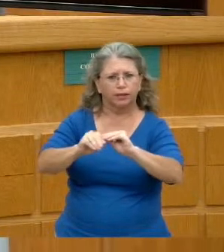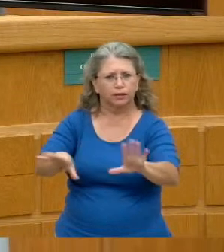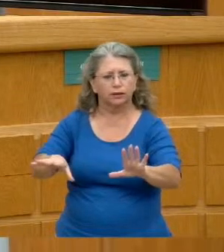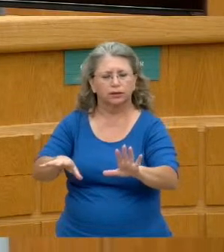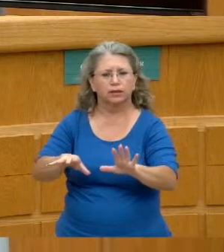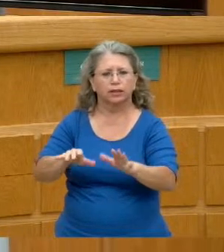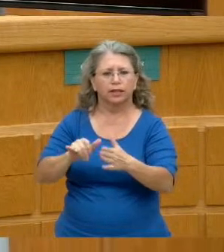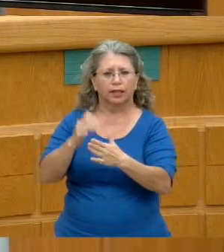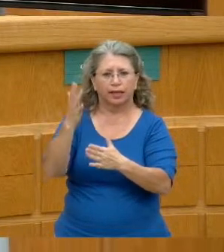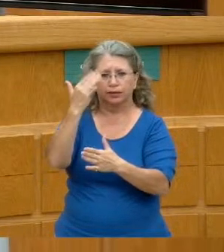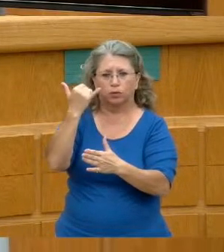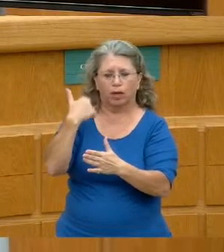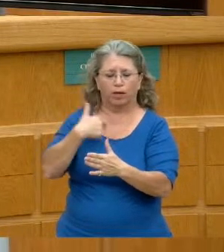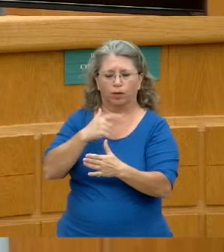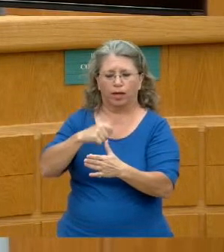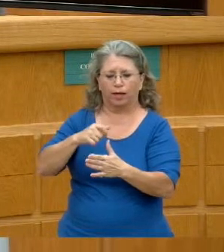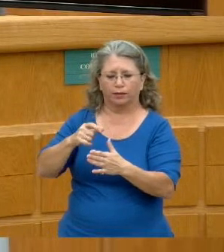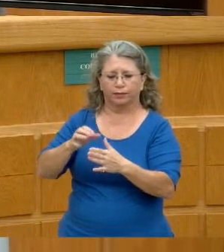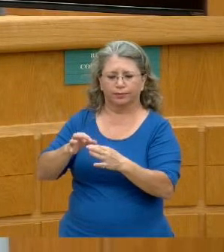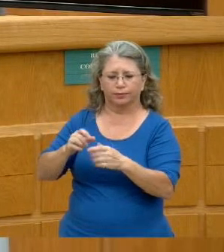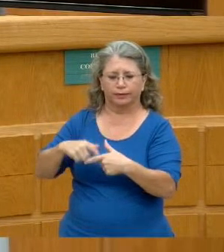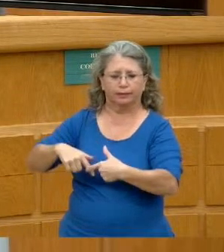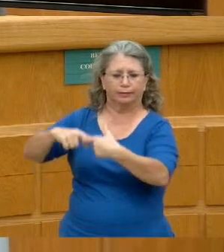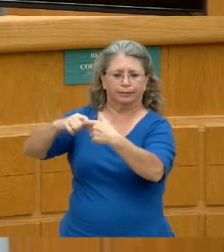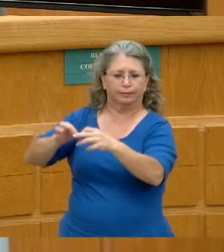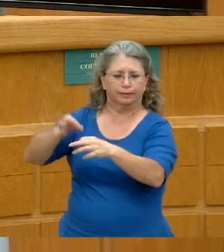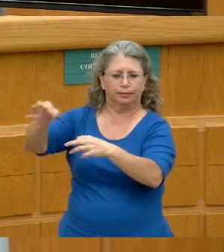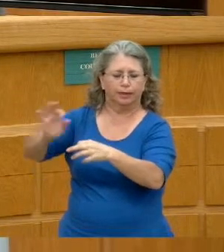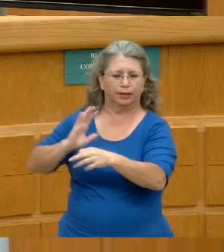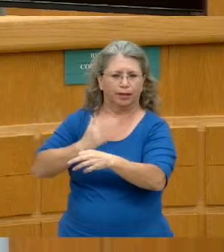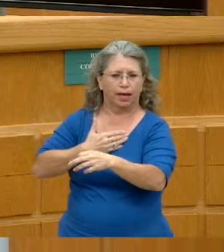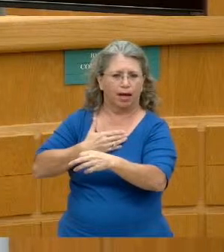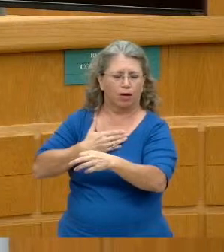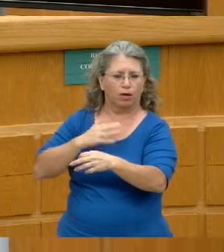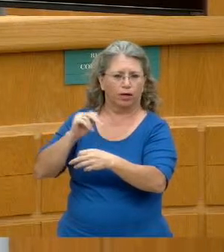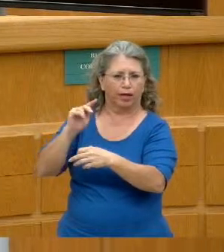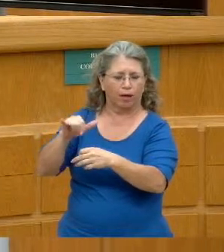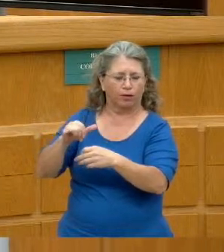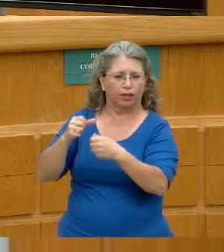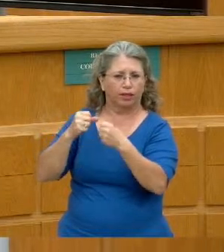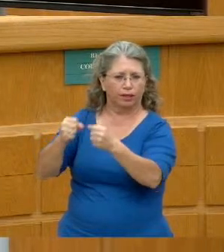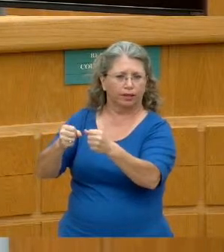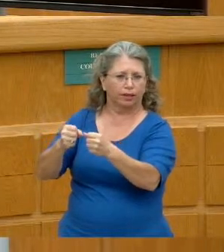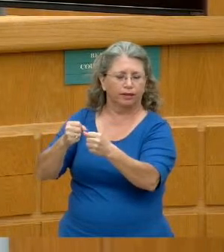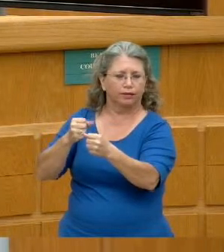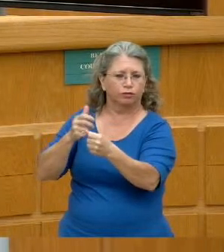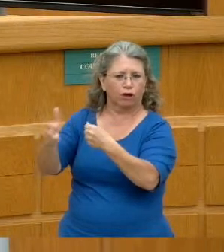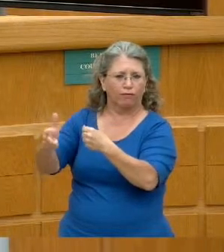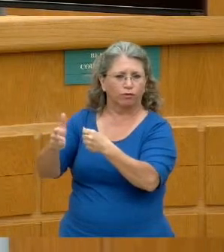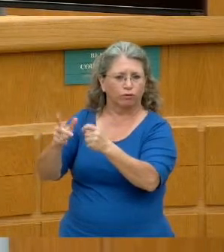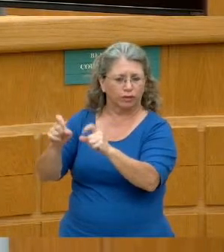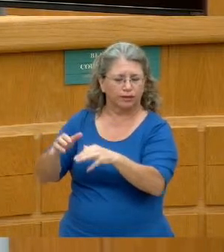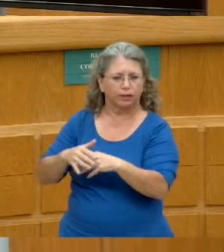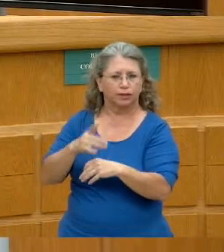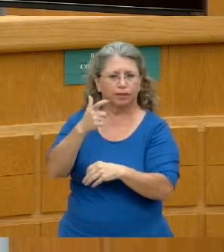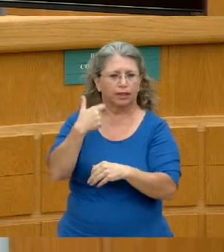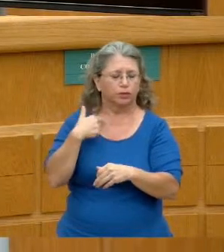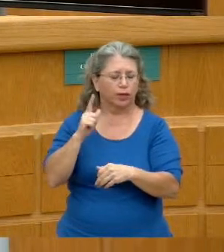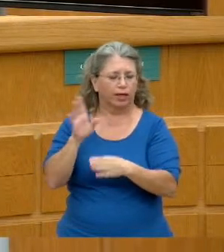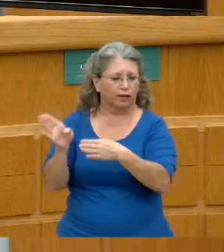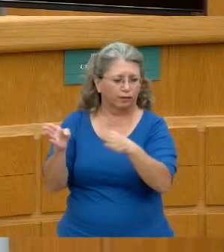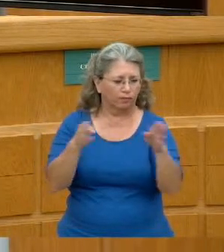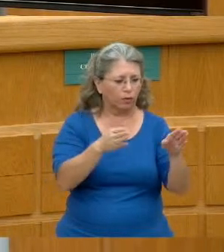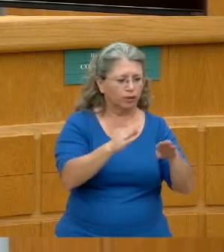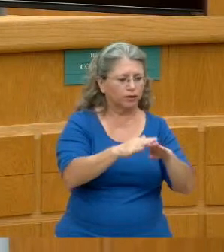health district could attend to some of our senior centers, senior nursing homes, as well